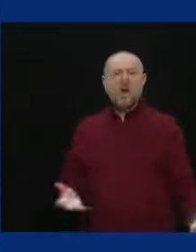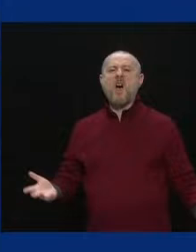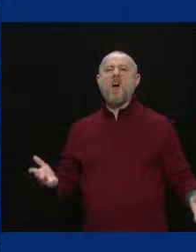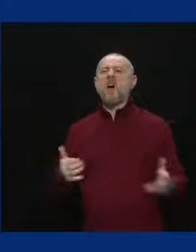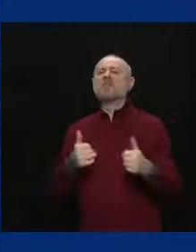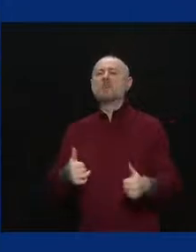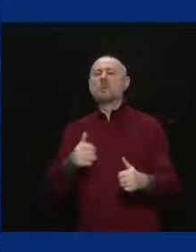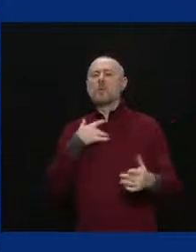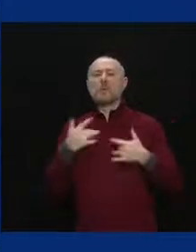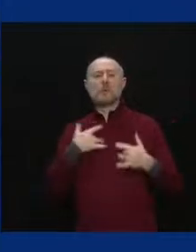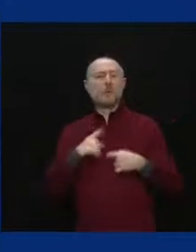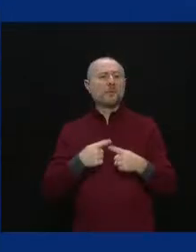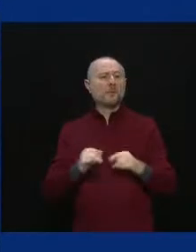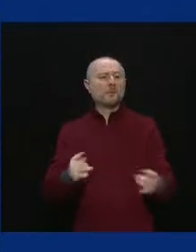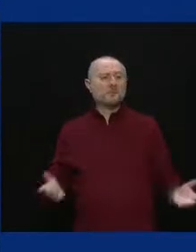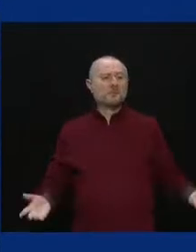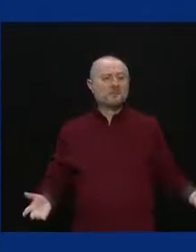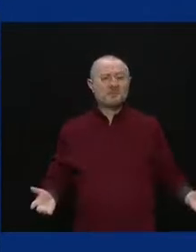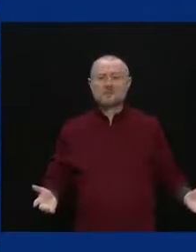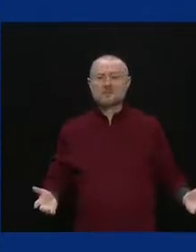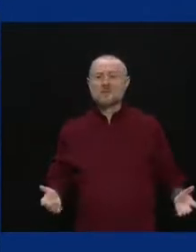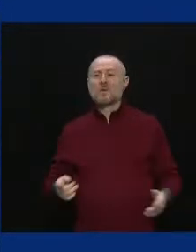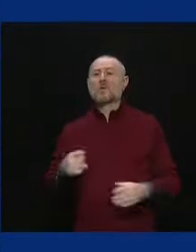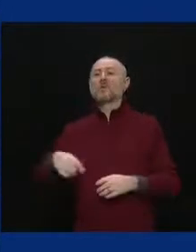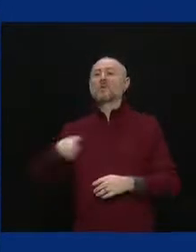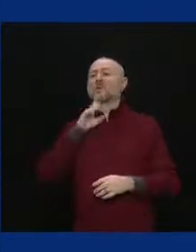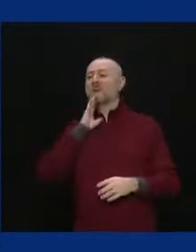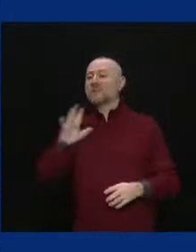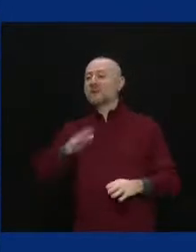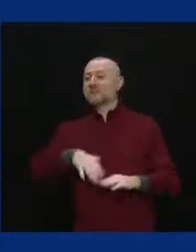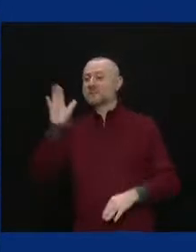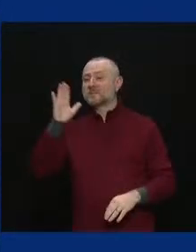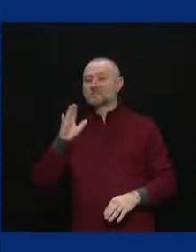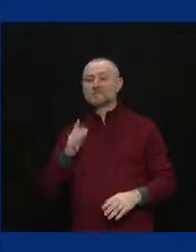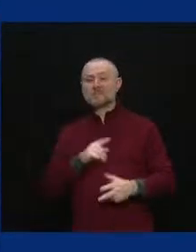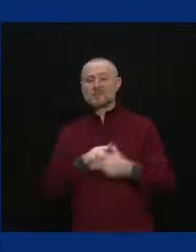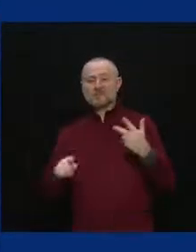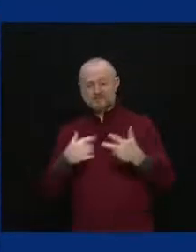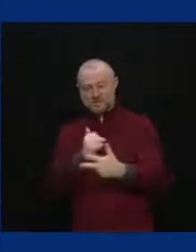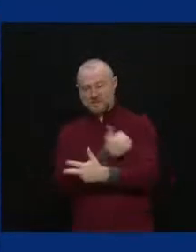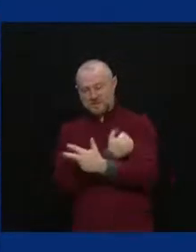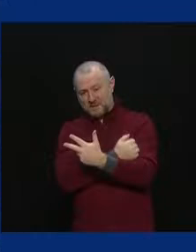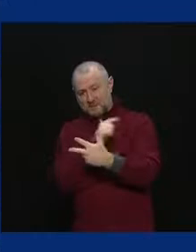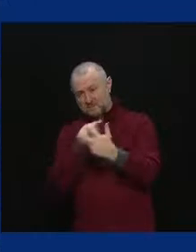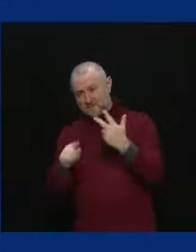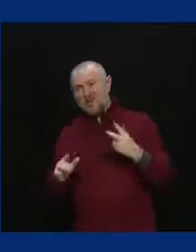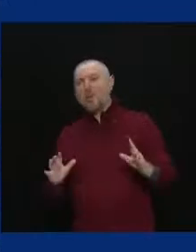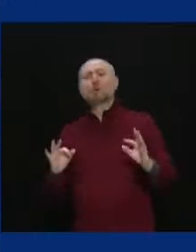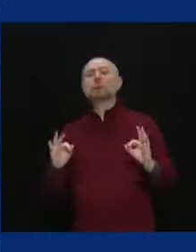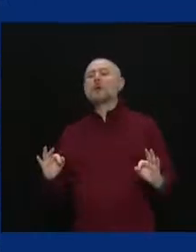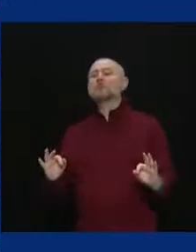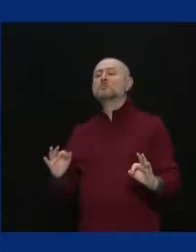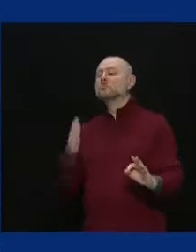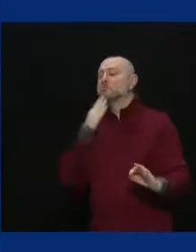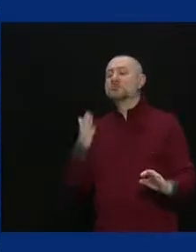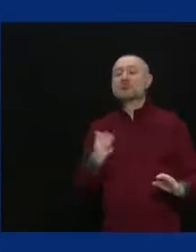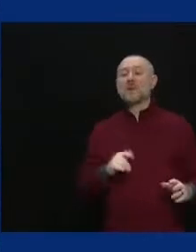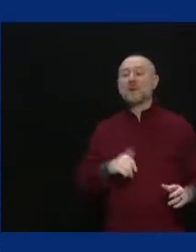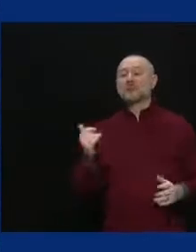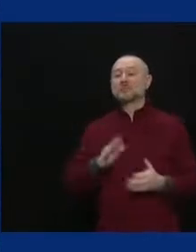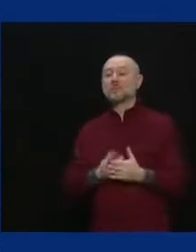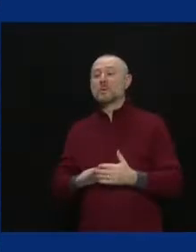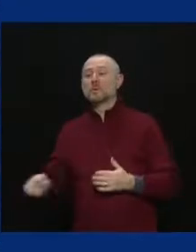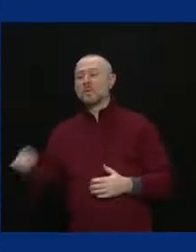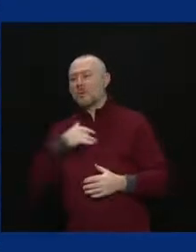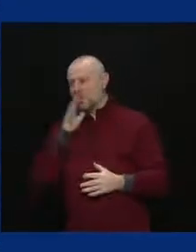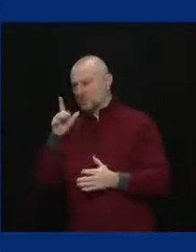either. Vaccinated and boosted everybody over the age of 5. And in terms of what's going on in other schools, yes, we'll look into that. You know, we're